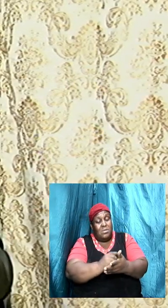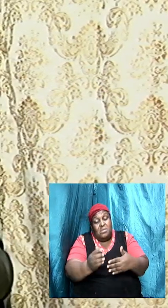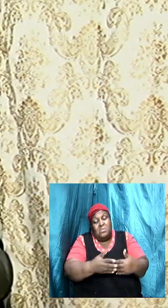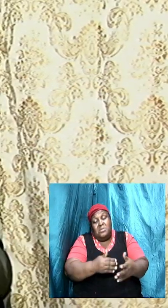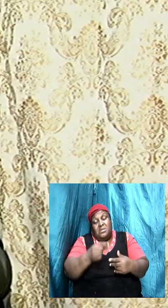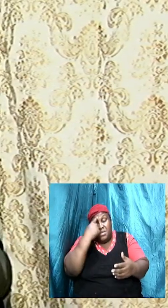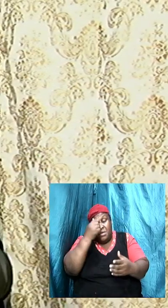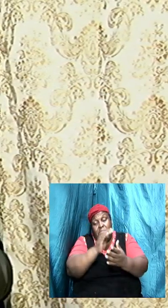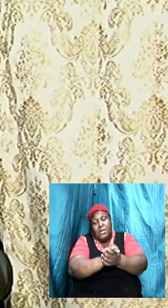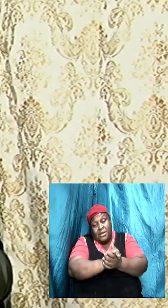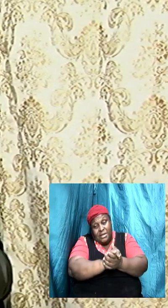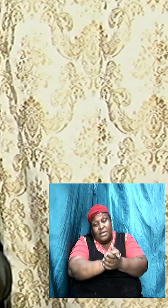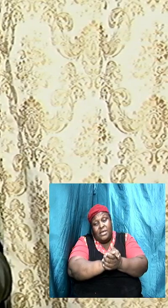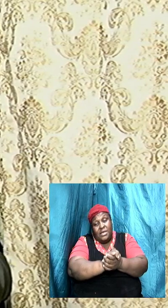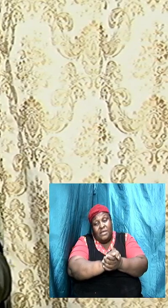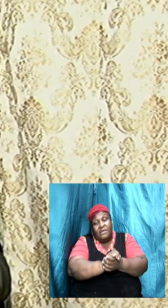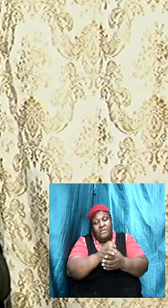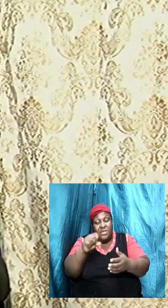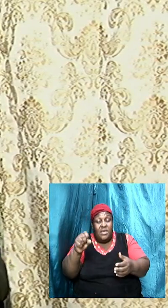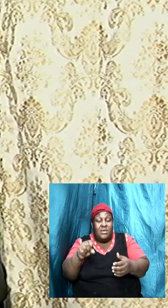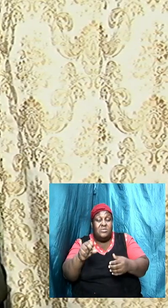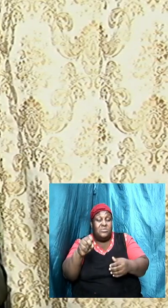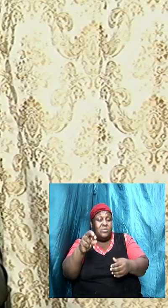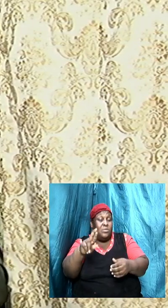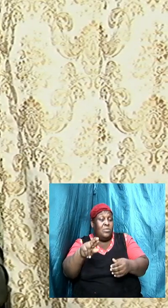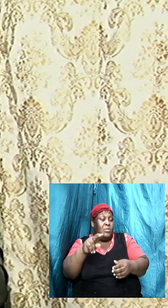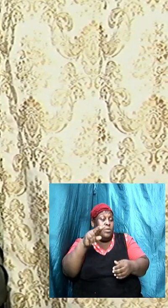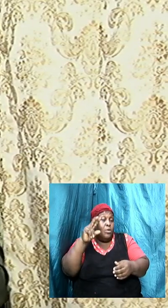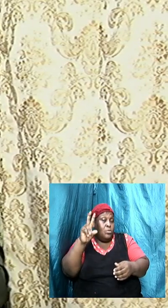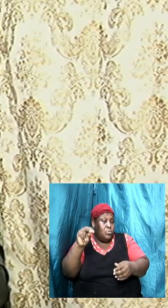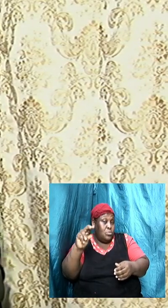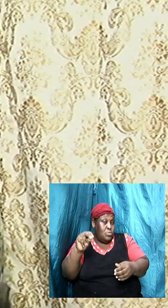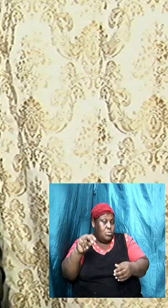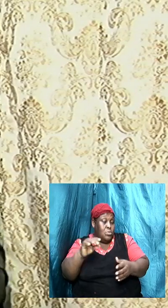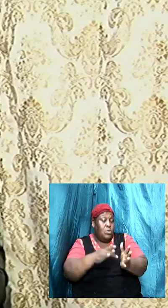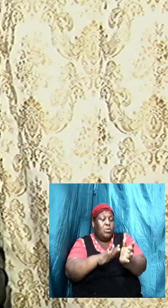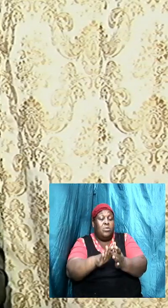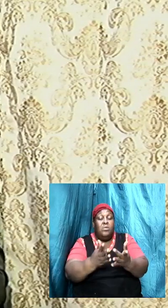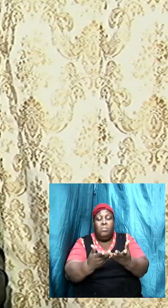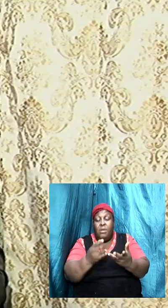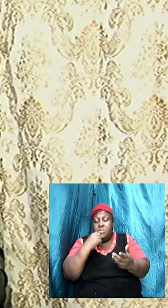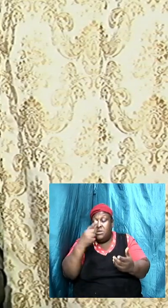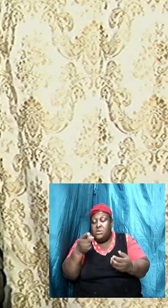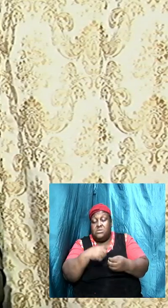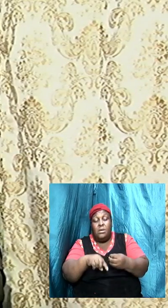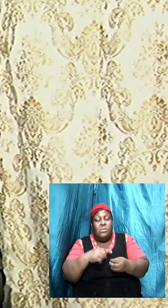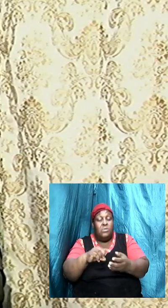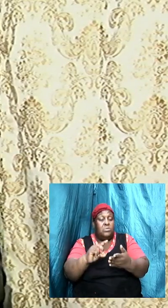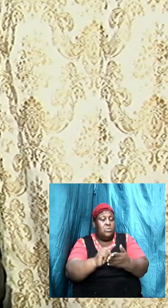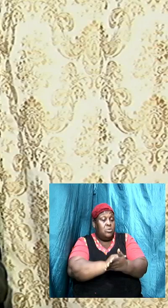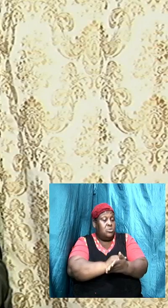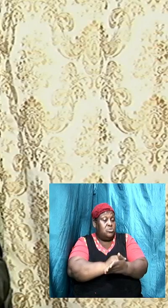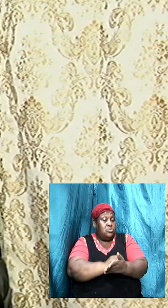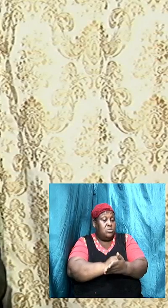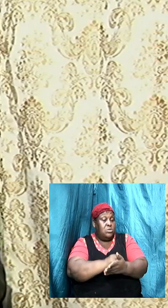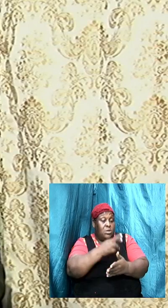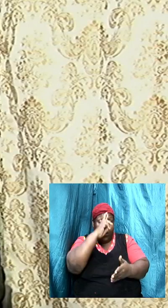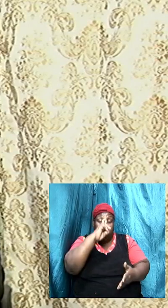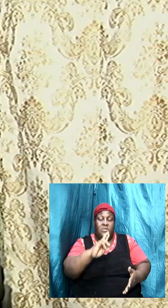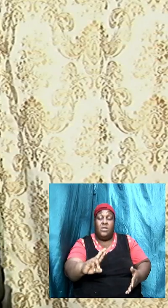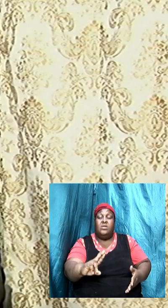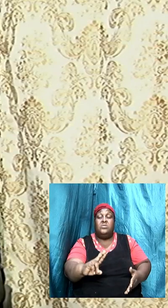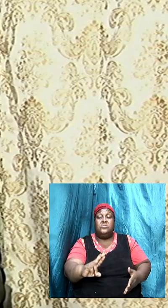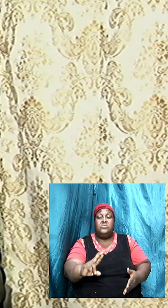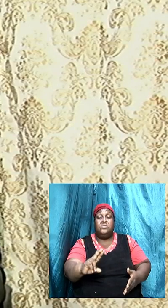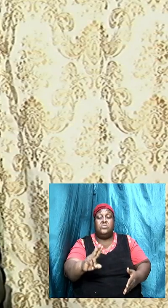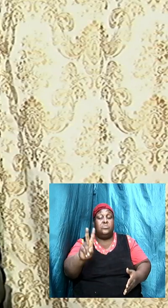it, yes or no, the Bible talks about doctrine. If you look in the book of Revelation chapter 2 and verses